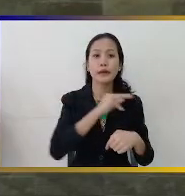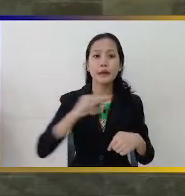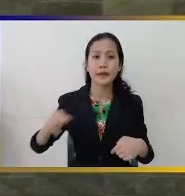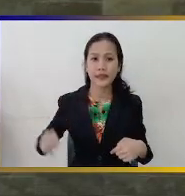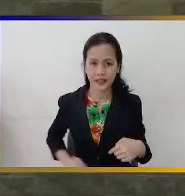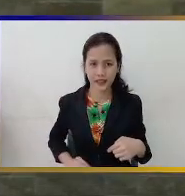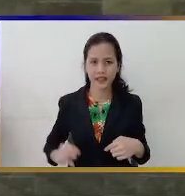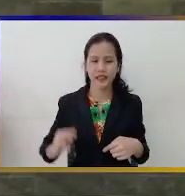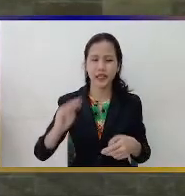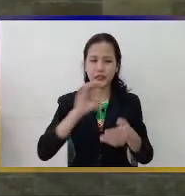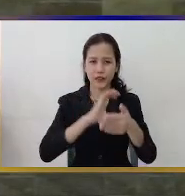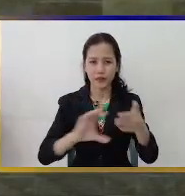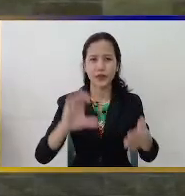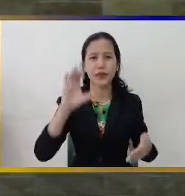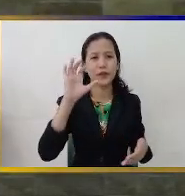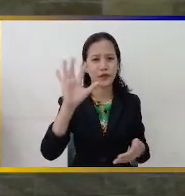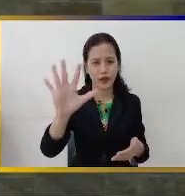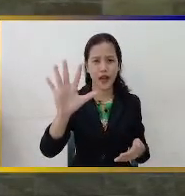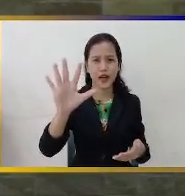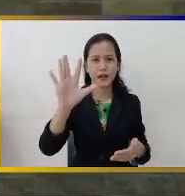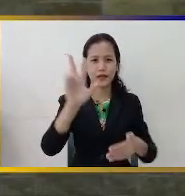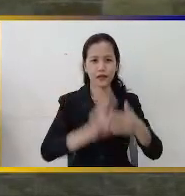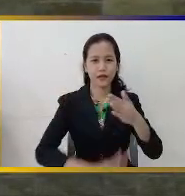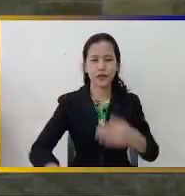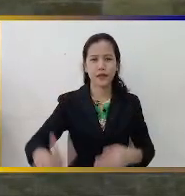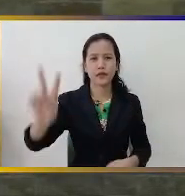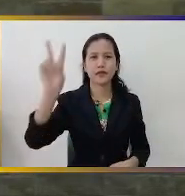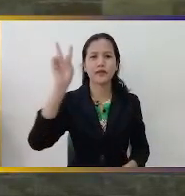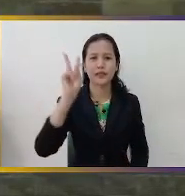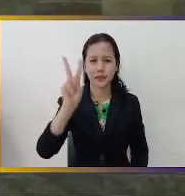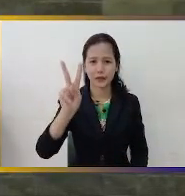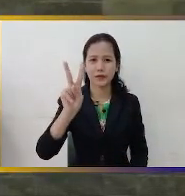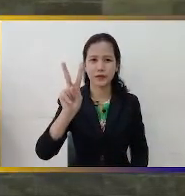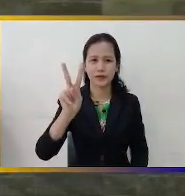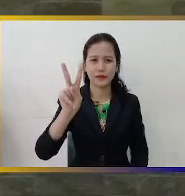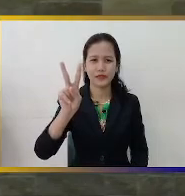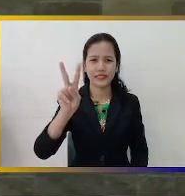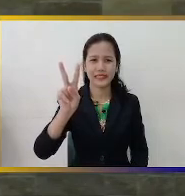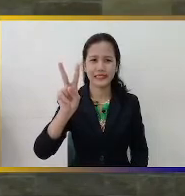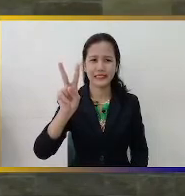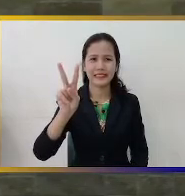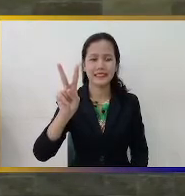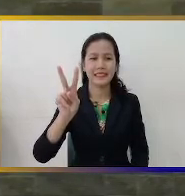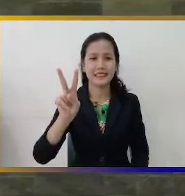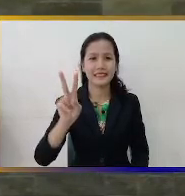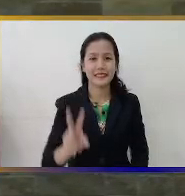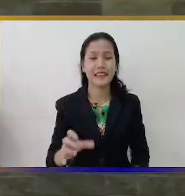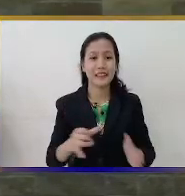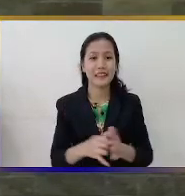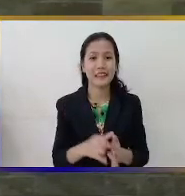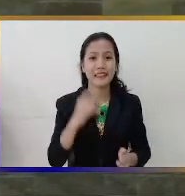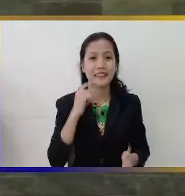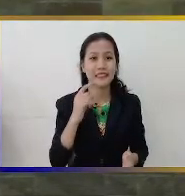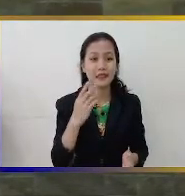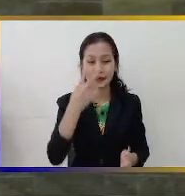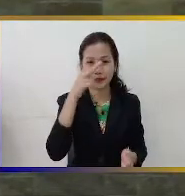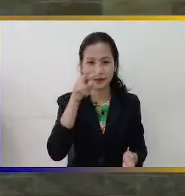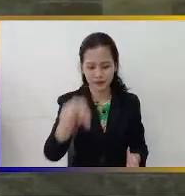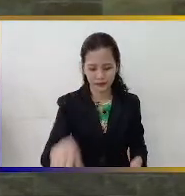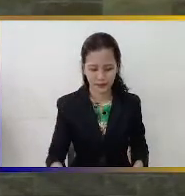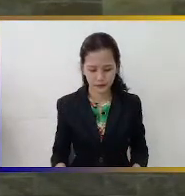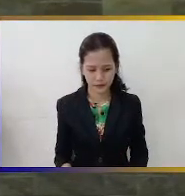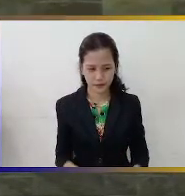2. Chapter number 5 in verse number 2. Na nakalagay po dyan, but thou